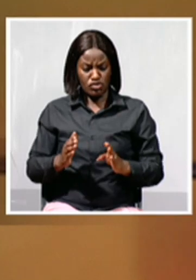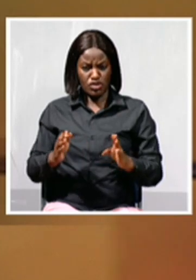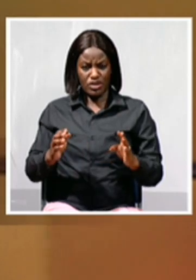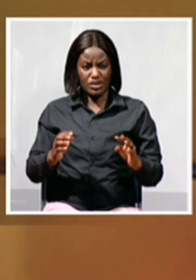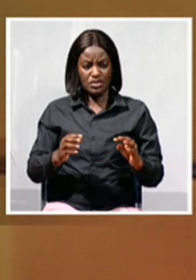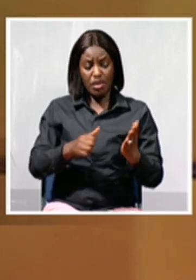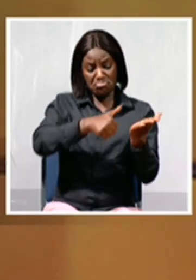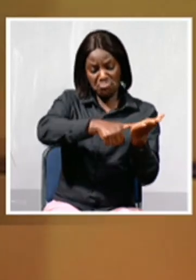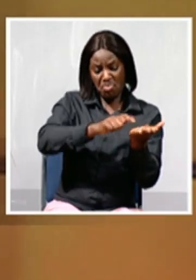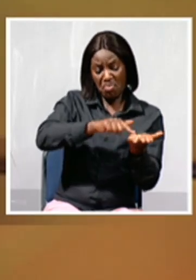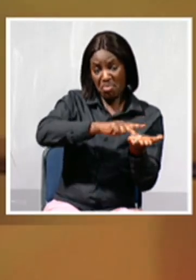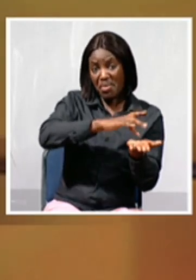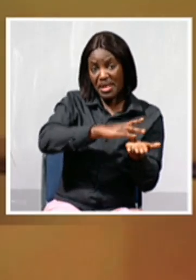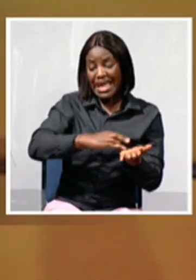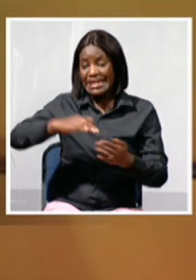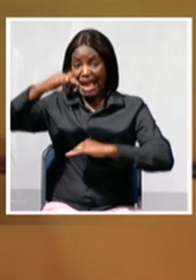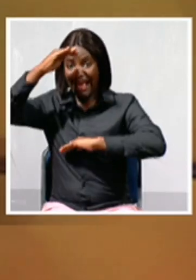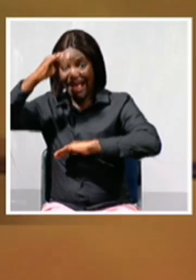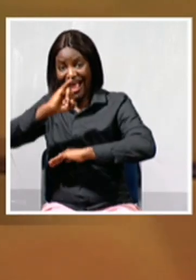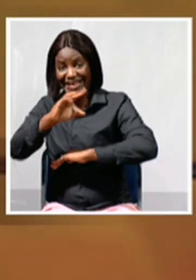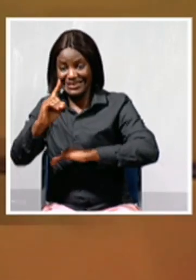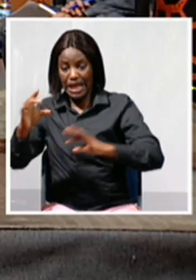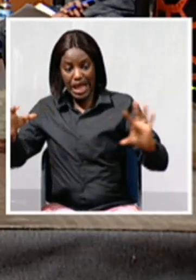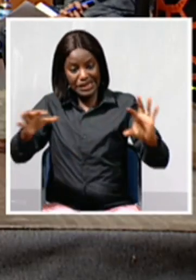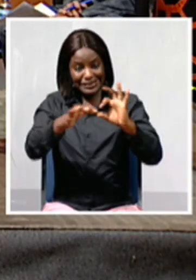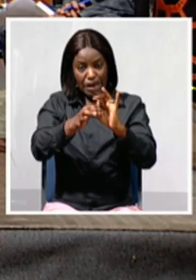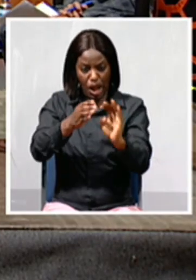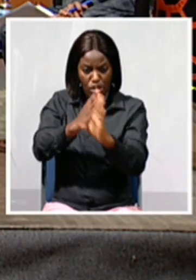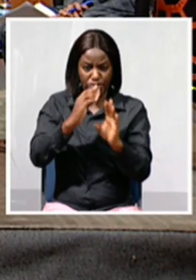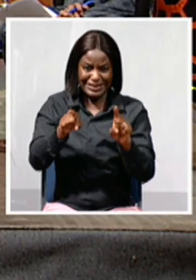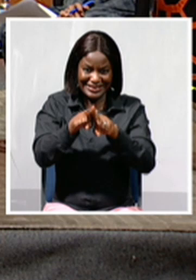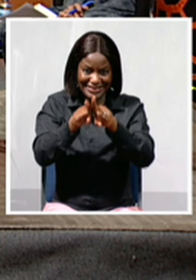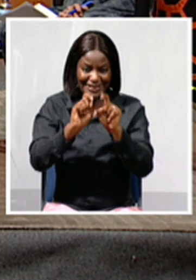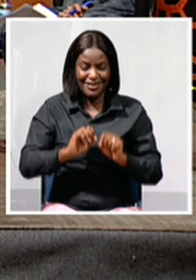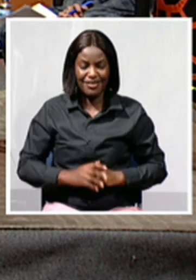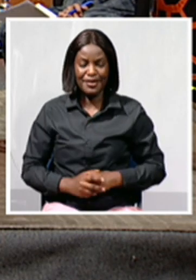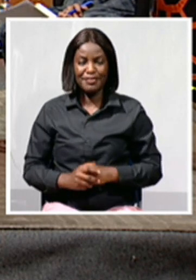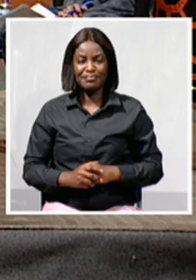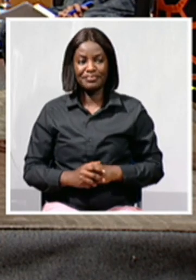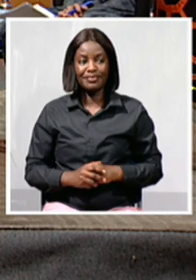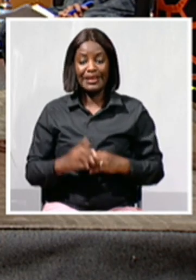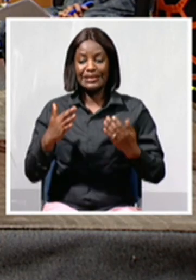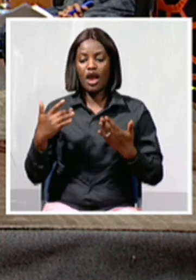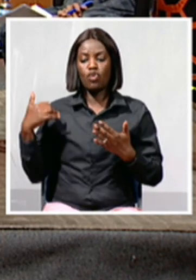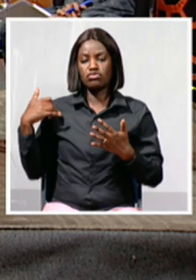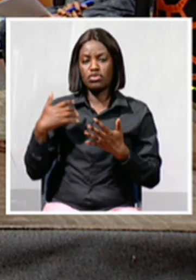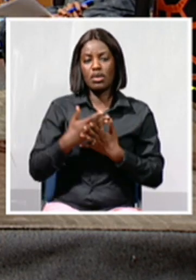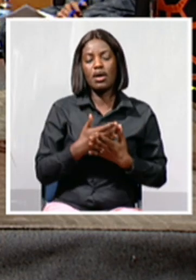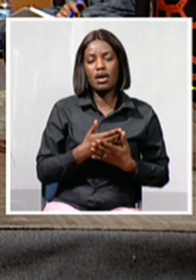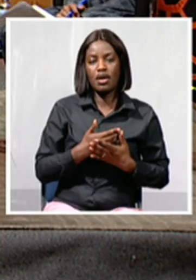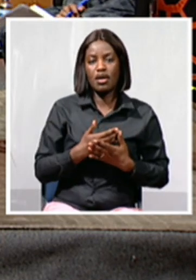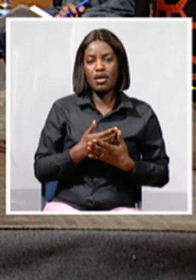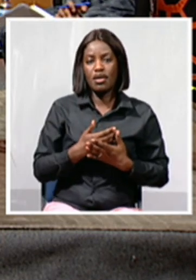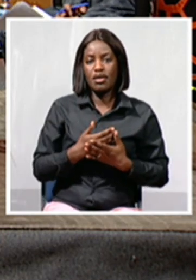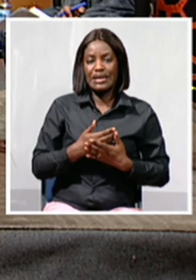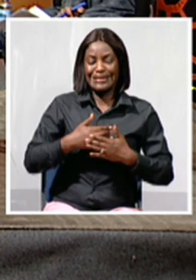the whole system. Thank you. Yes. So what's the stance of the NID, of the progress made thus far, but also how ready we are